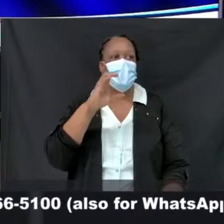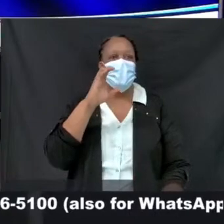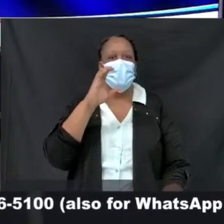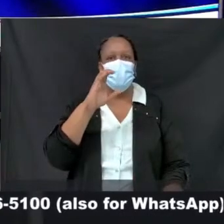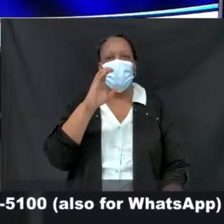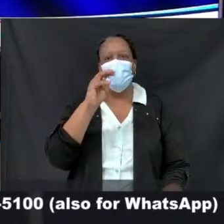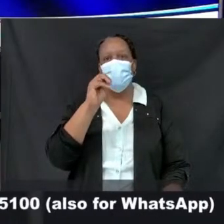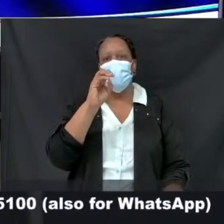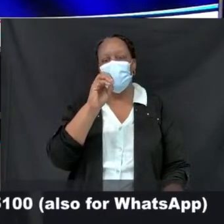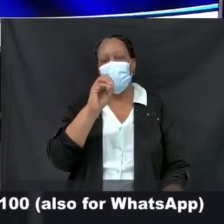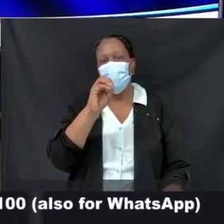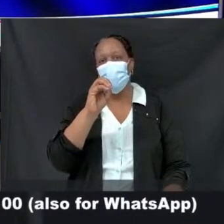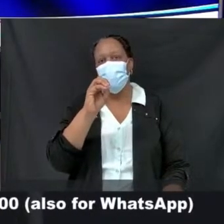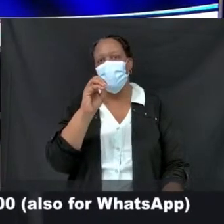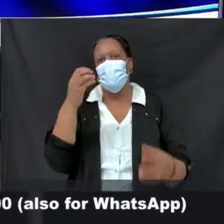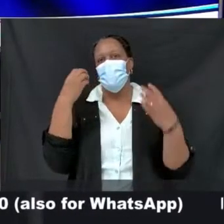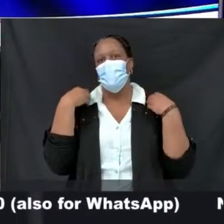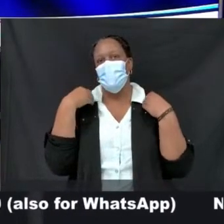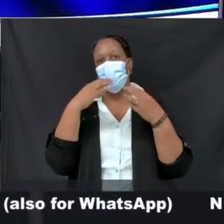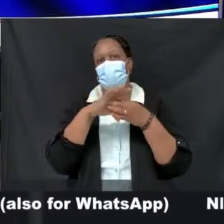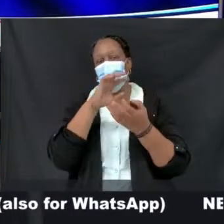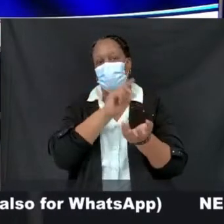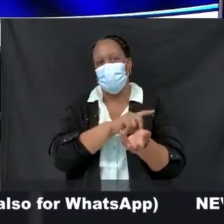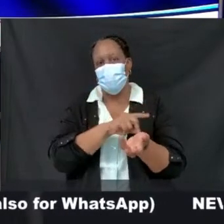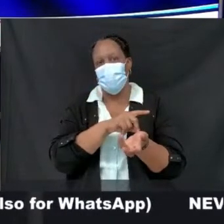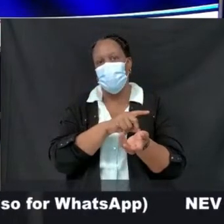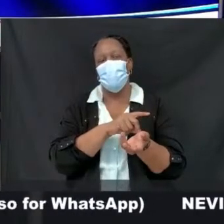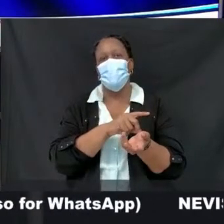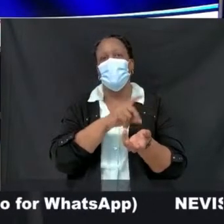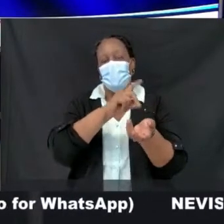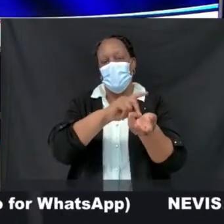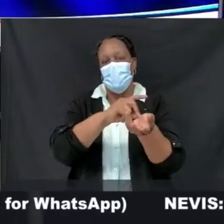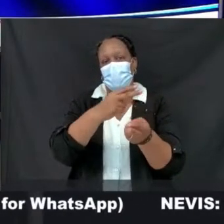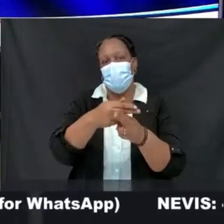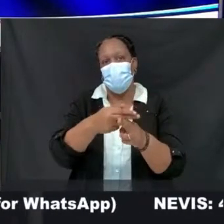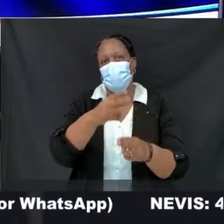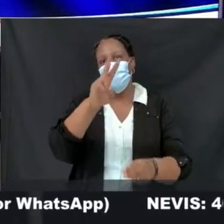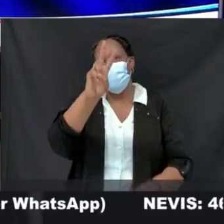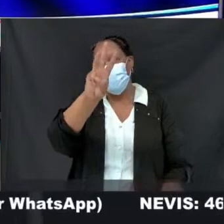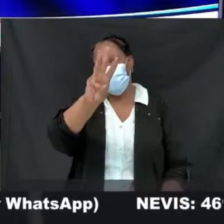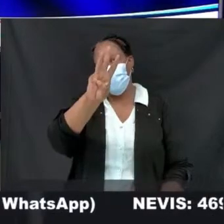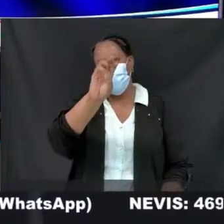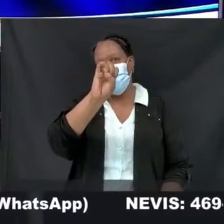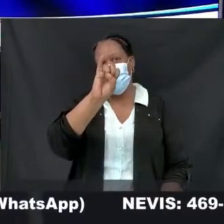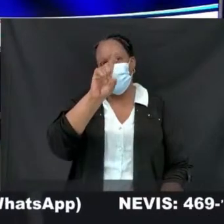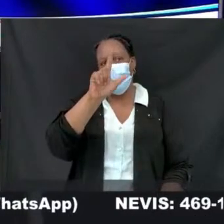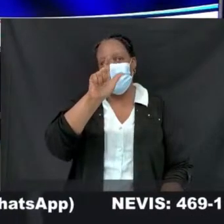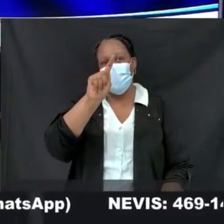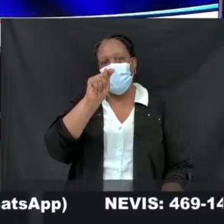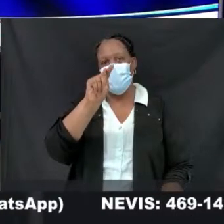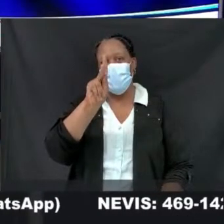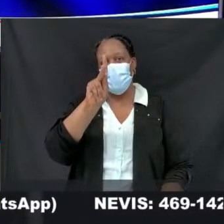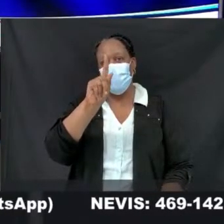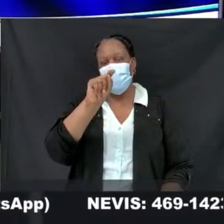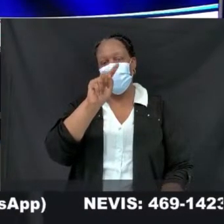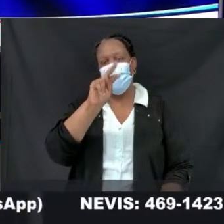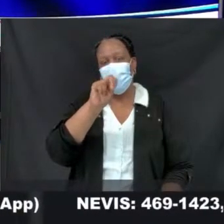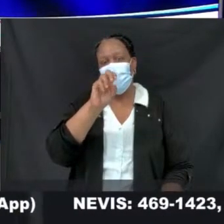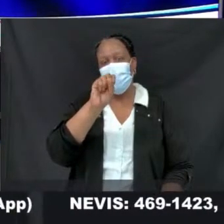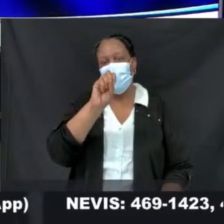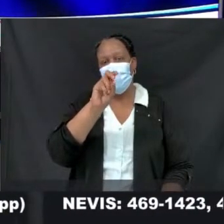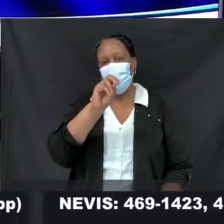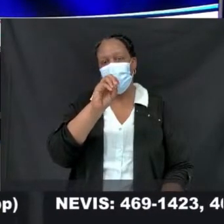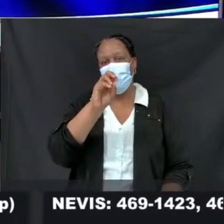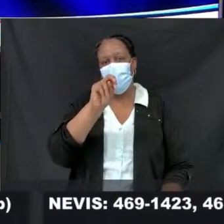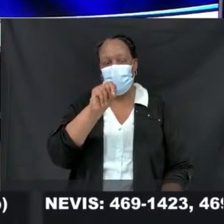Medical Officer, Dr. Cameron Wilkinson, and also we have a special guest with us